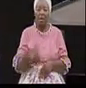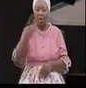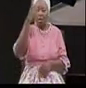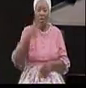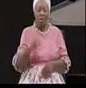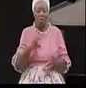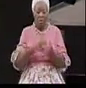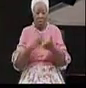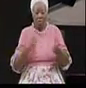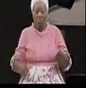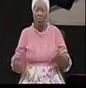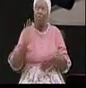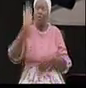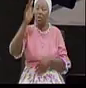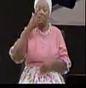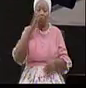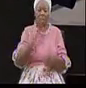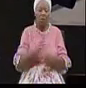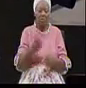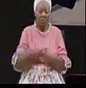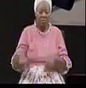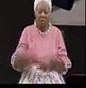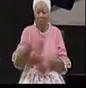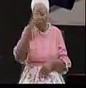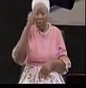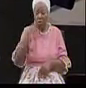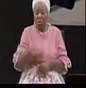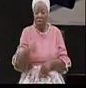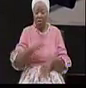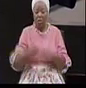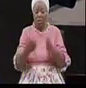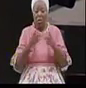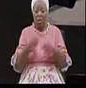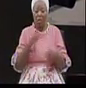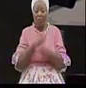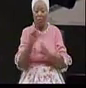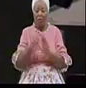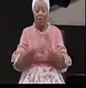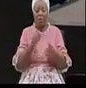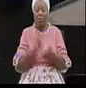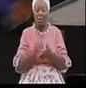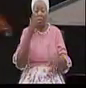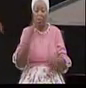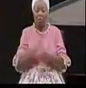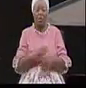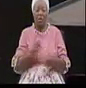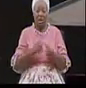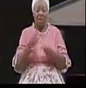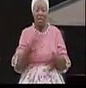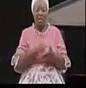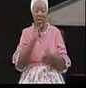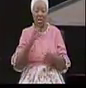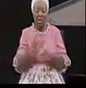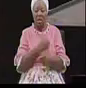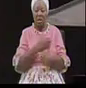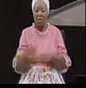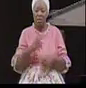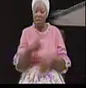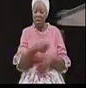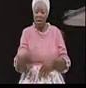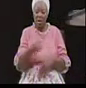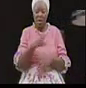from them. You don't want the fulfillment of that promise, it's taken away. You don't want a new